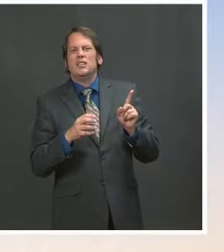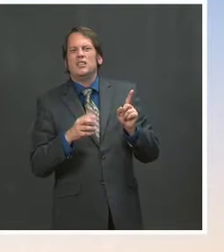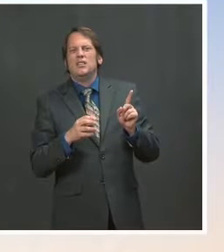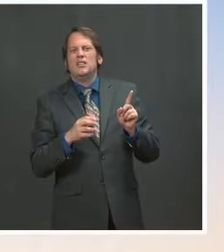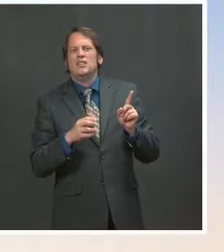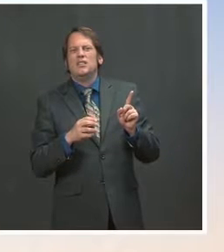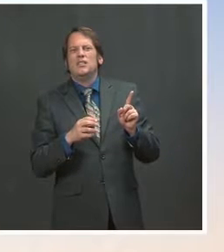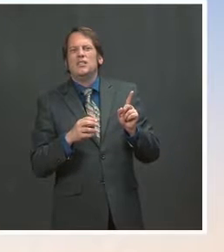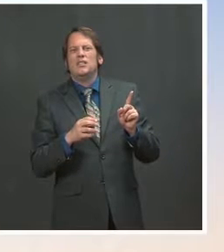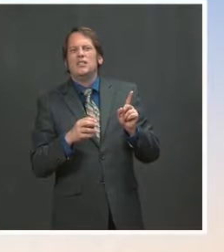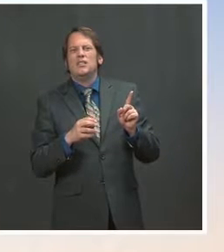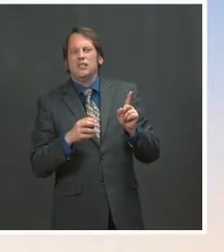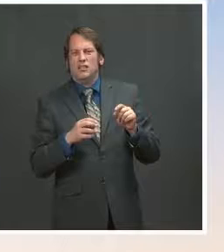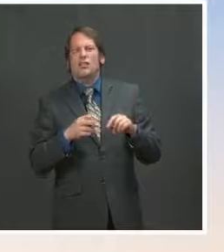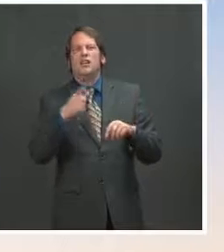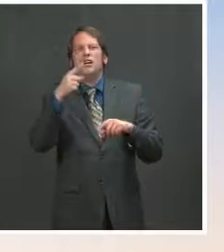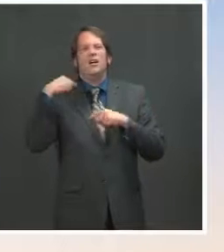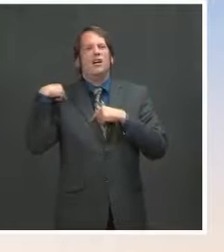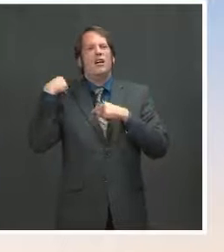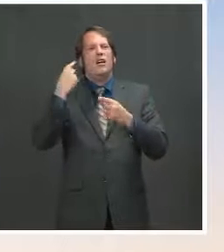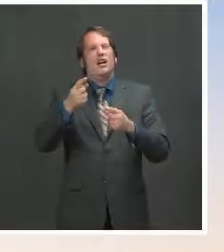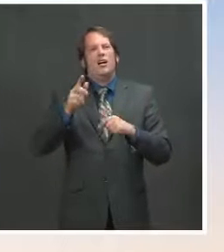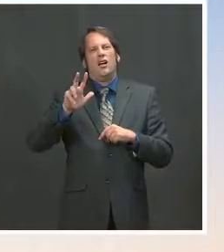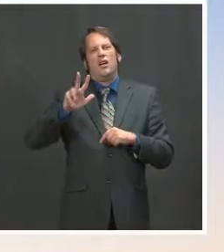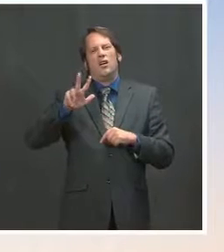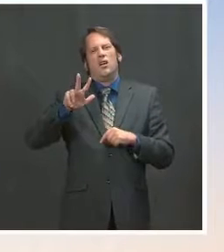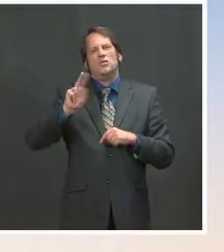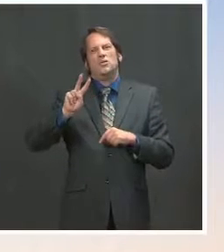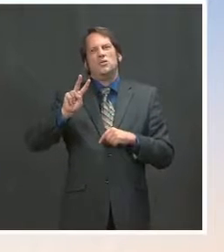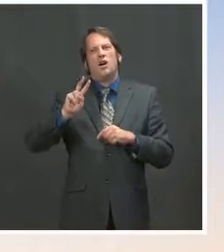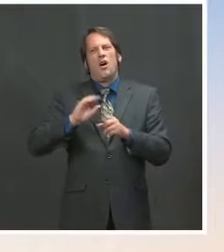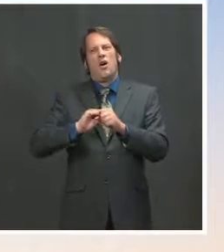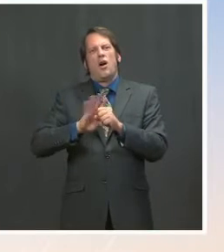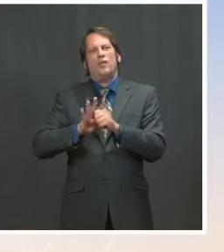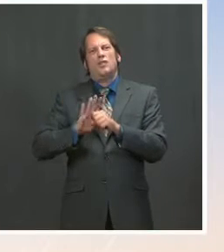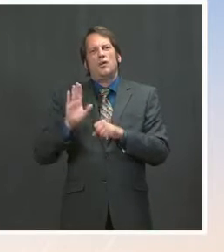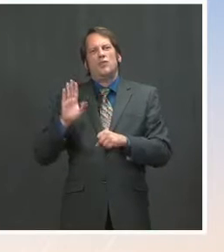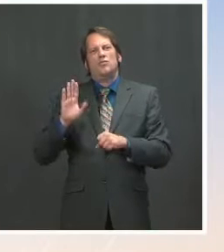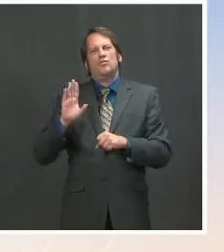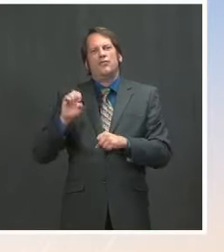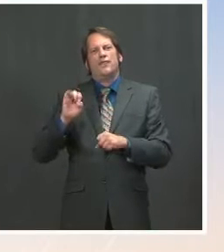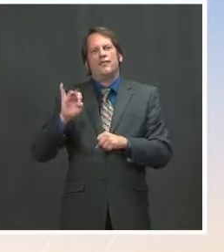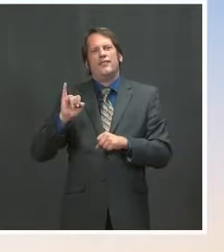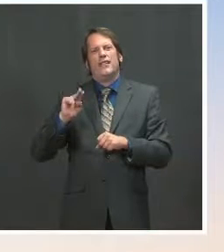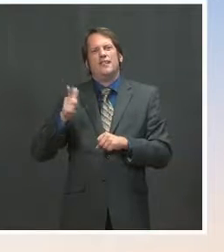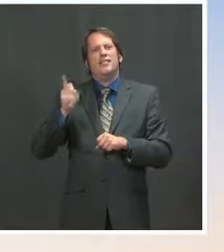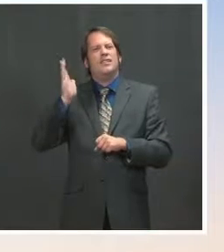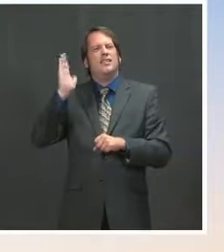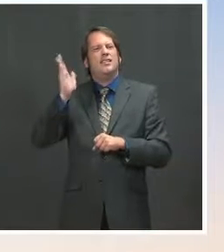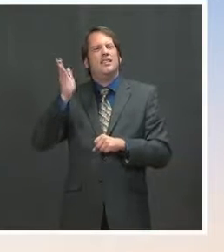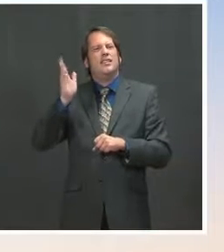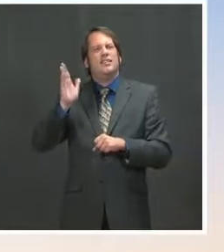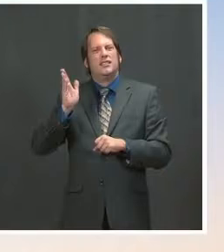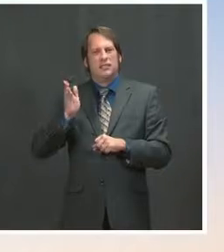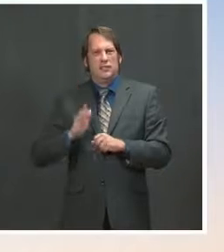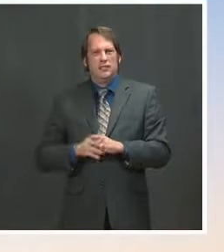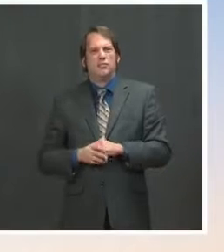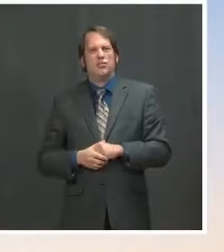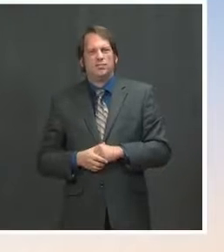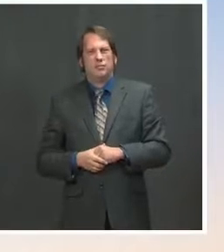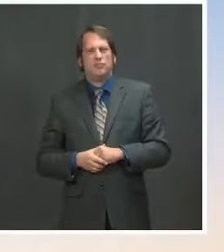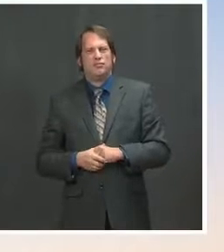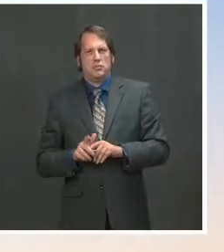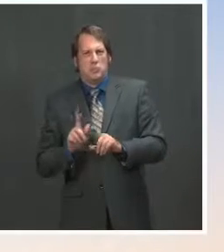jobs, 6 on infrastructure, but just 2 on guns. Mm-hmm. One was happenstance in Georgia. You know, if the daily